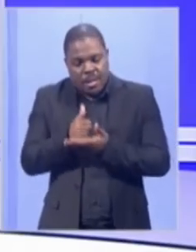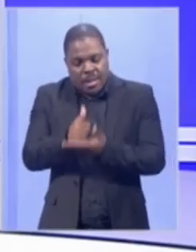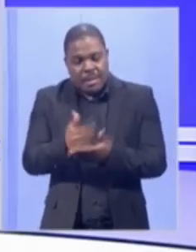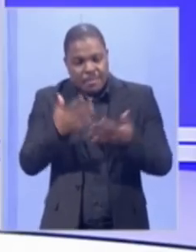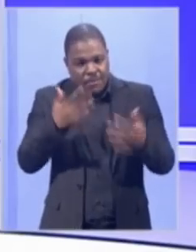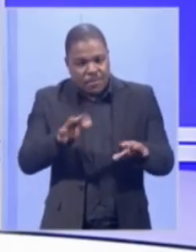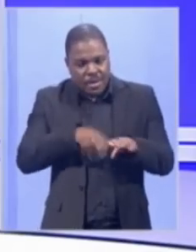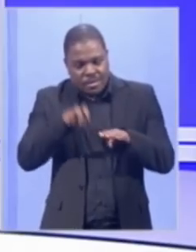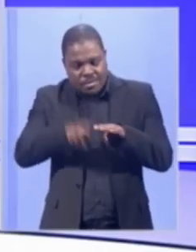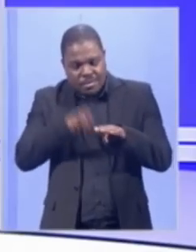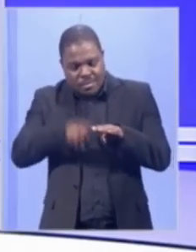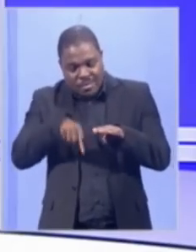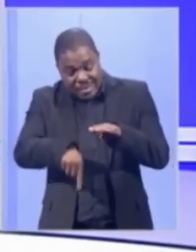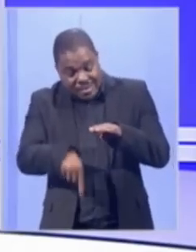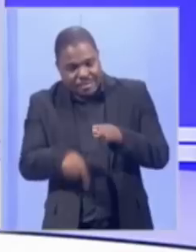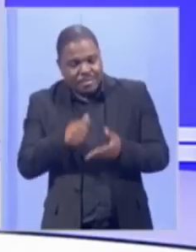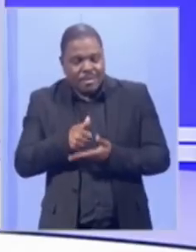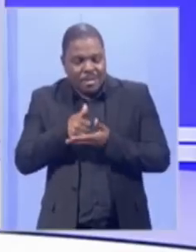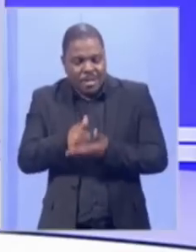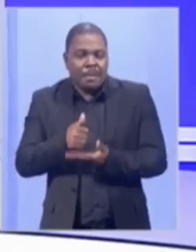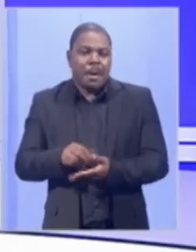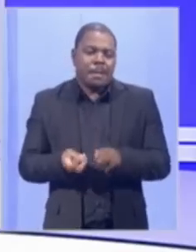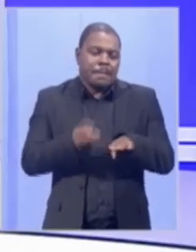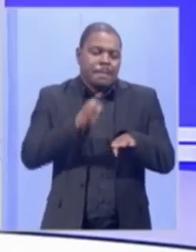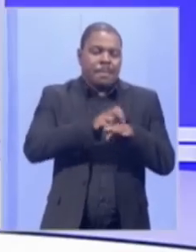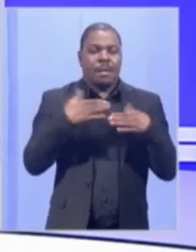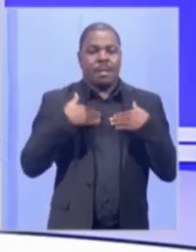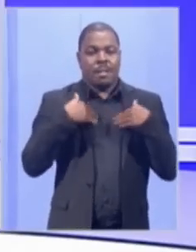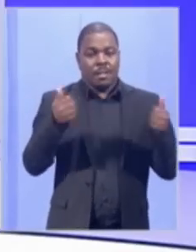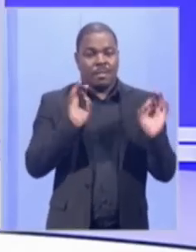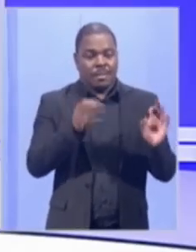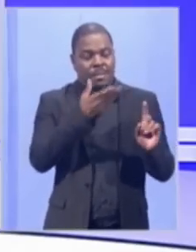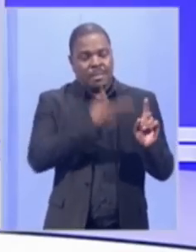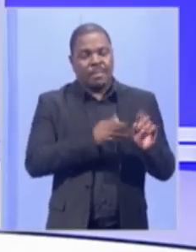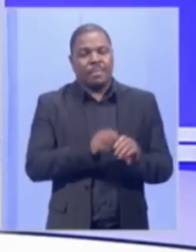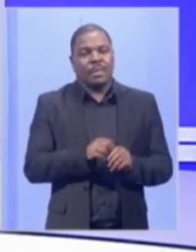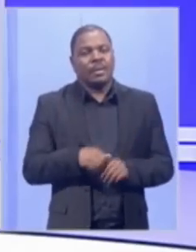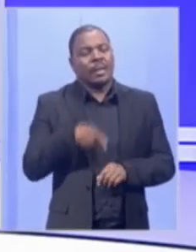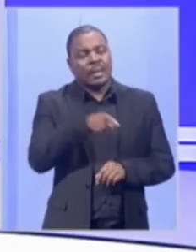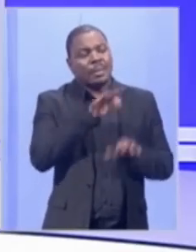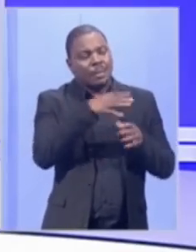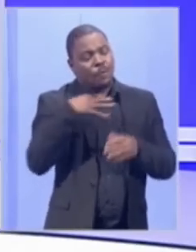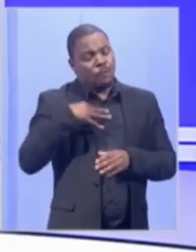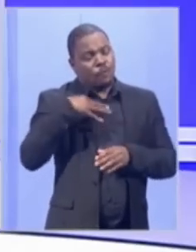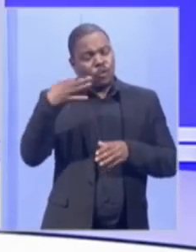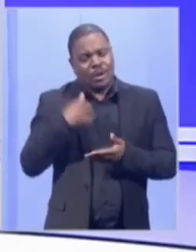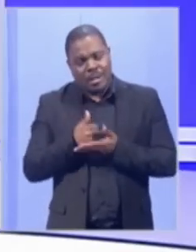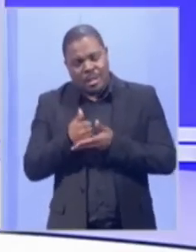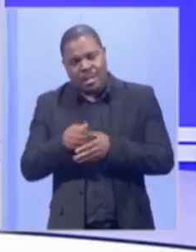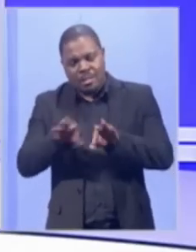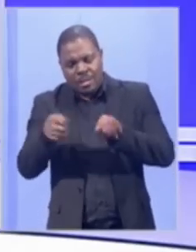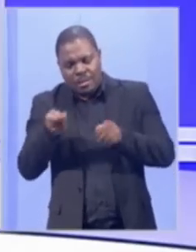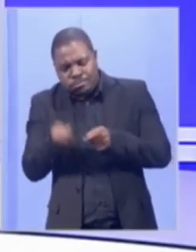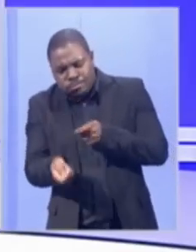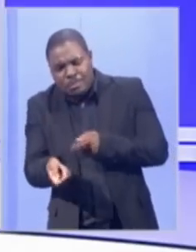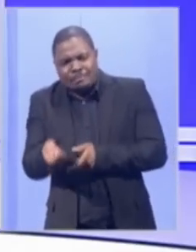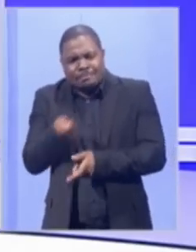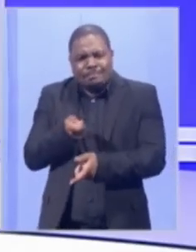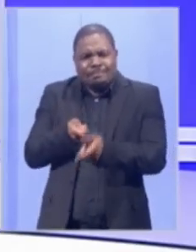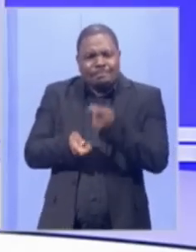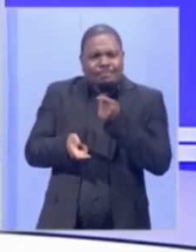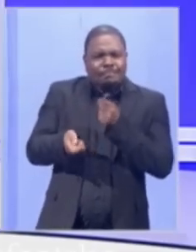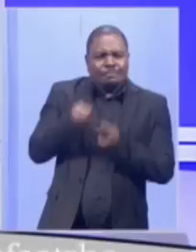lefatshe ya tjhafo ya morafo ba ntse ba phela. Baithaopi ba sebedisitse dithapo ho nyolla barafi bao ba neng ba